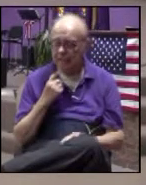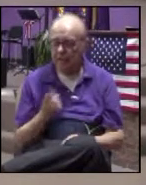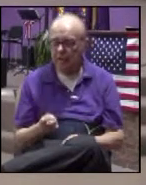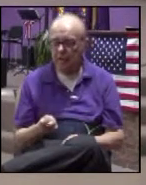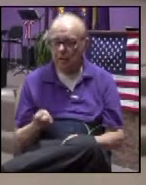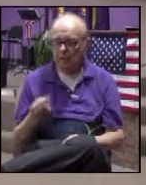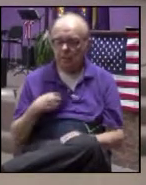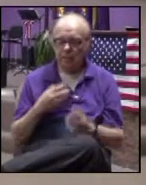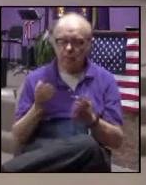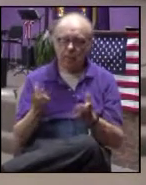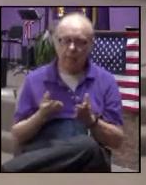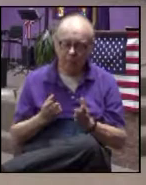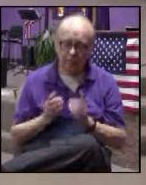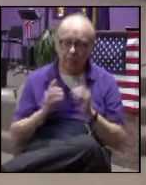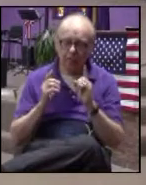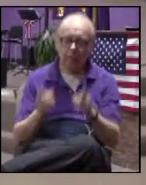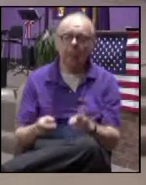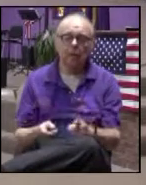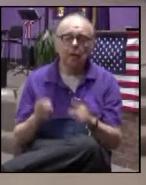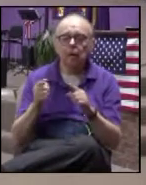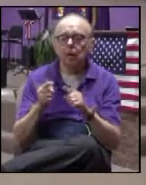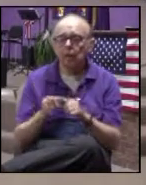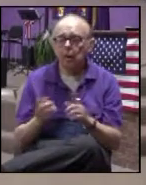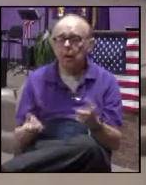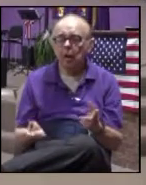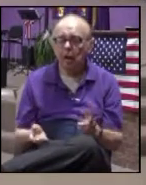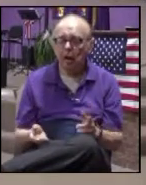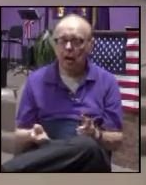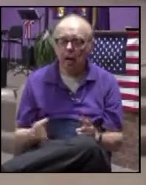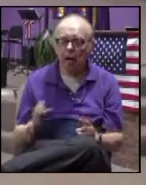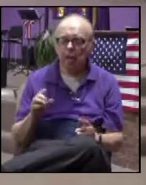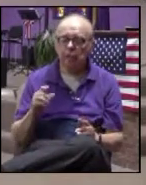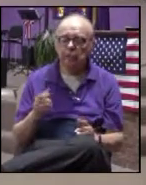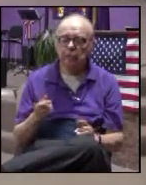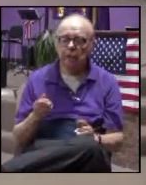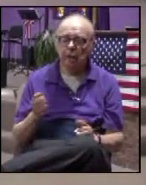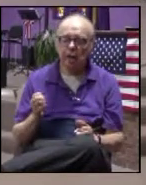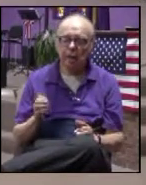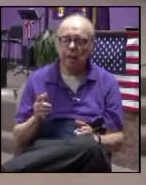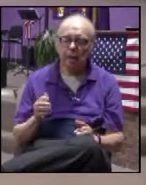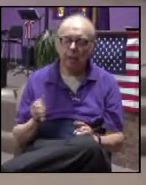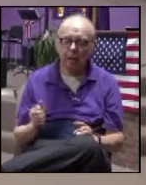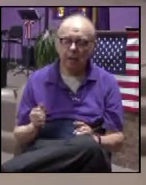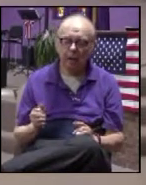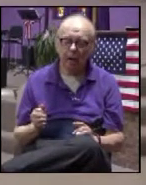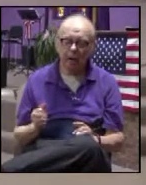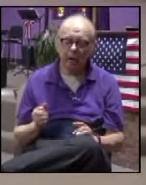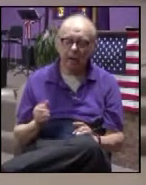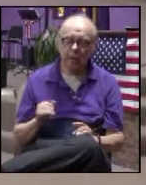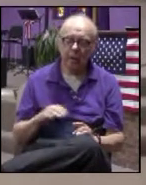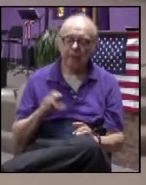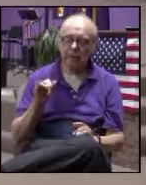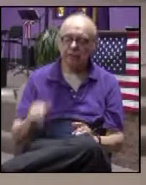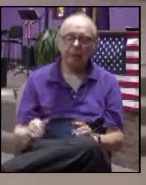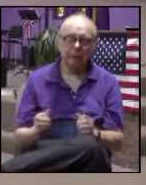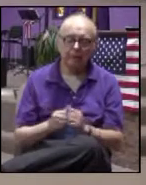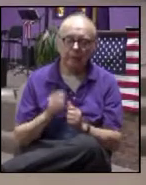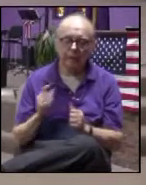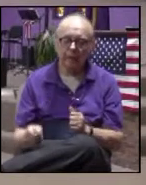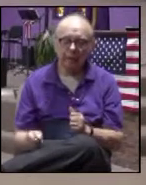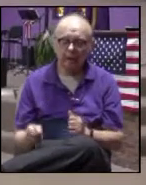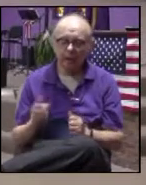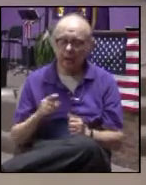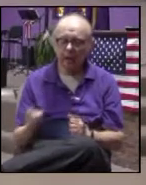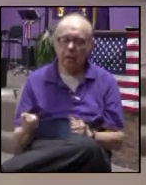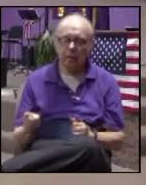I want you to go to Gamaliel and stay there with him, and